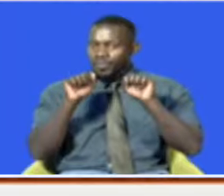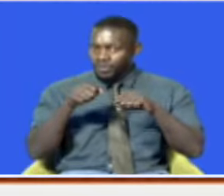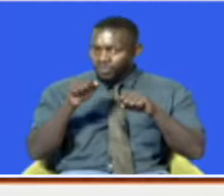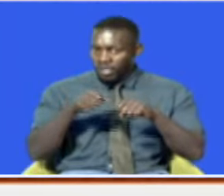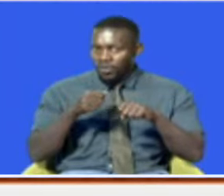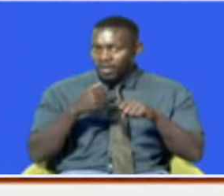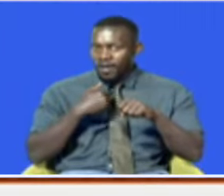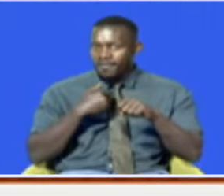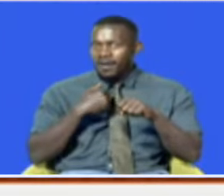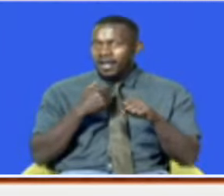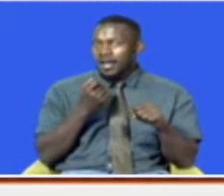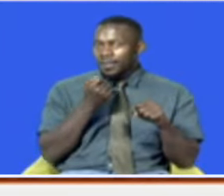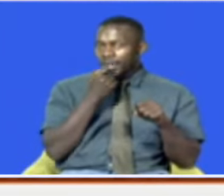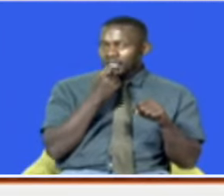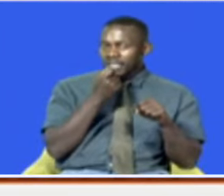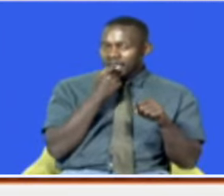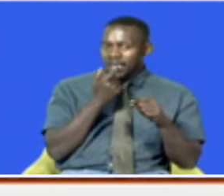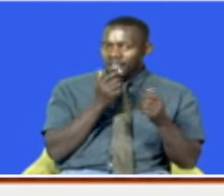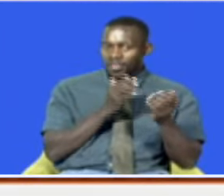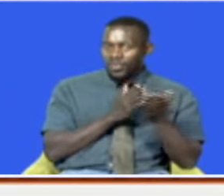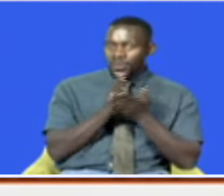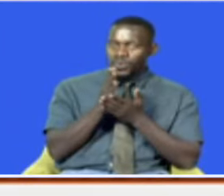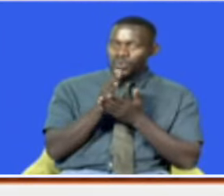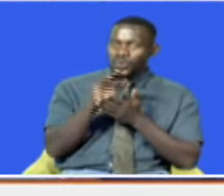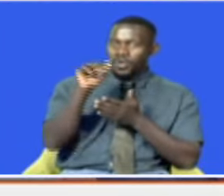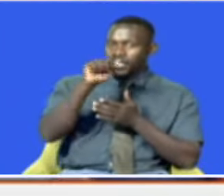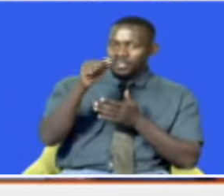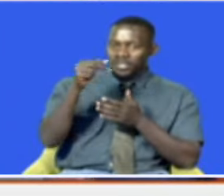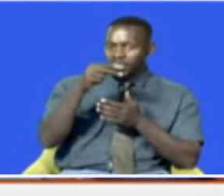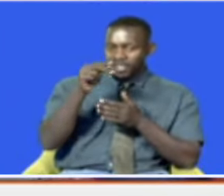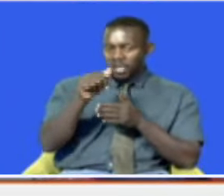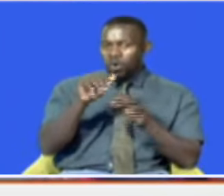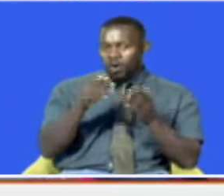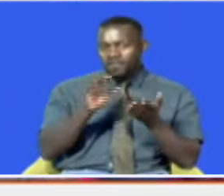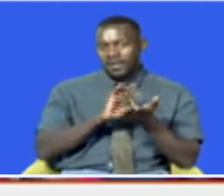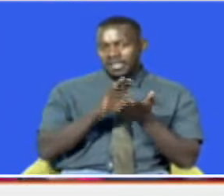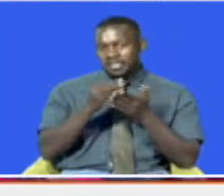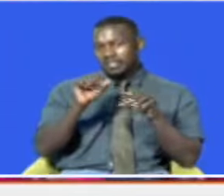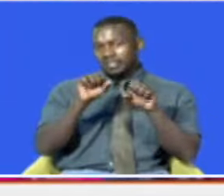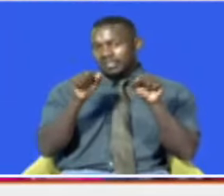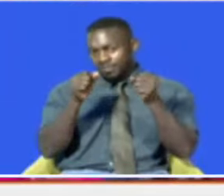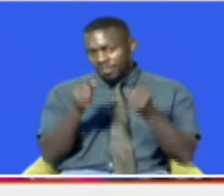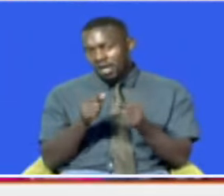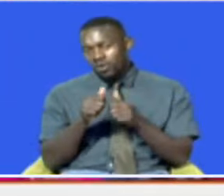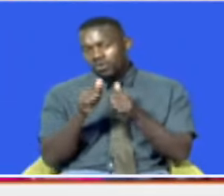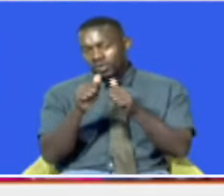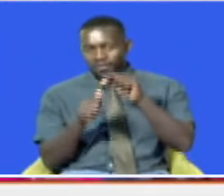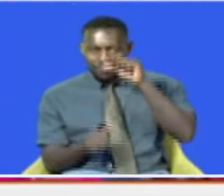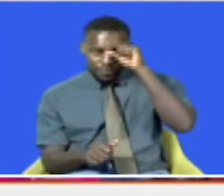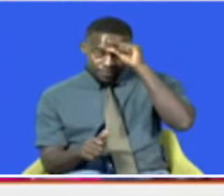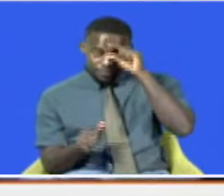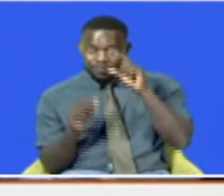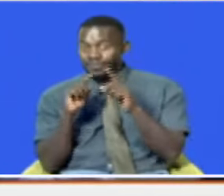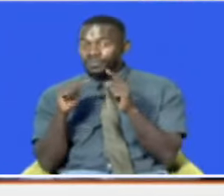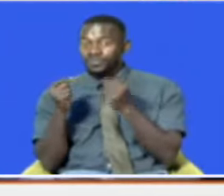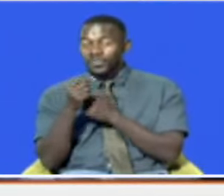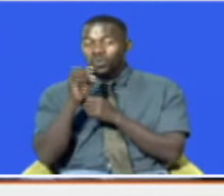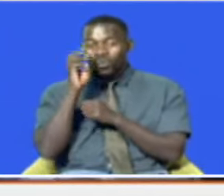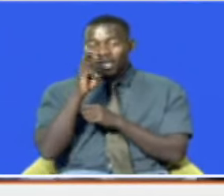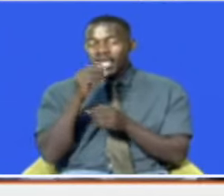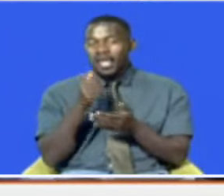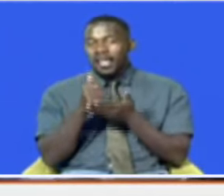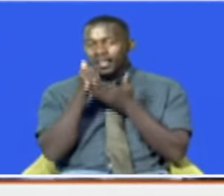have drugs through a funded system. According to the government, the transition will help curtail